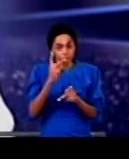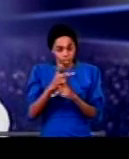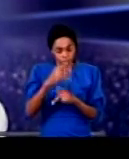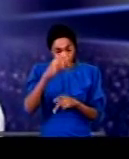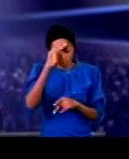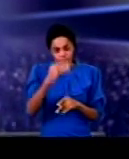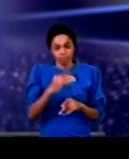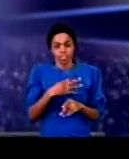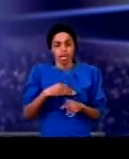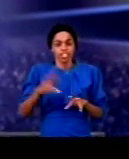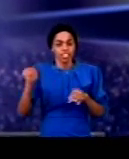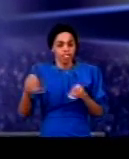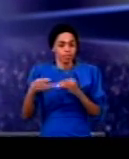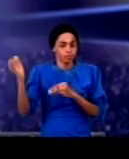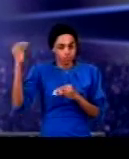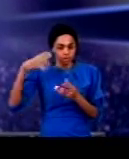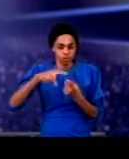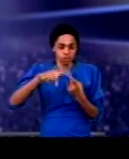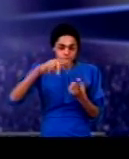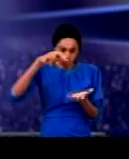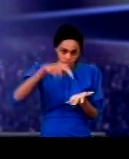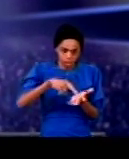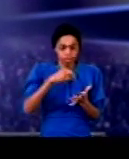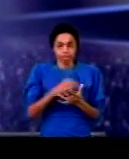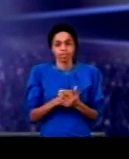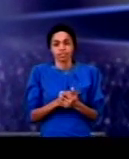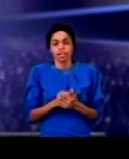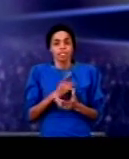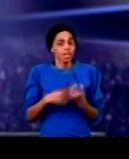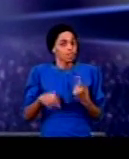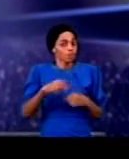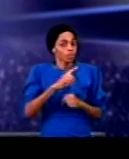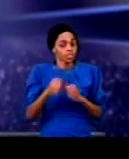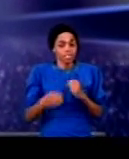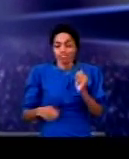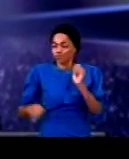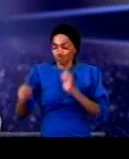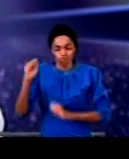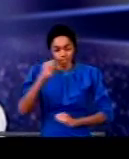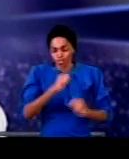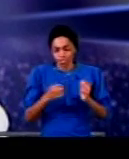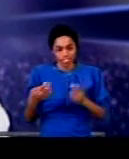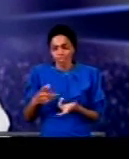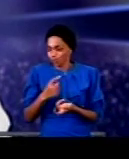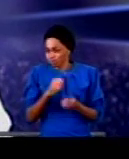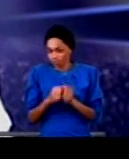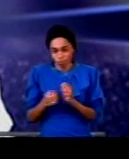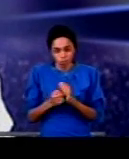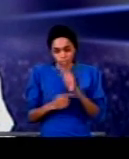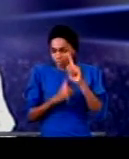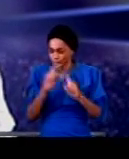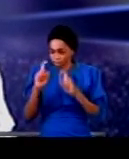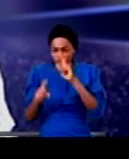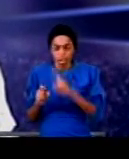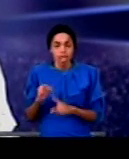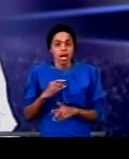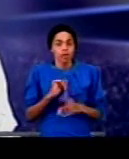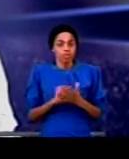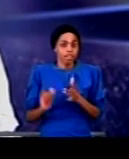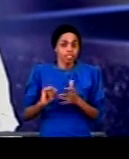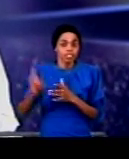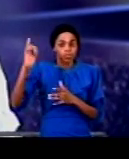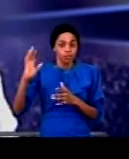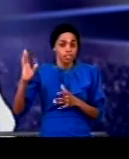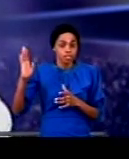God to sustain them will also be there. Let's pray that the Lord will give them strength and grace as the persecutions, the storms